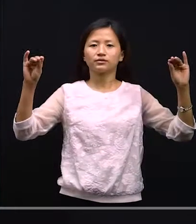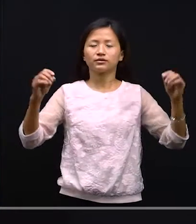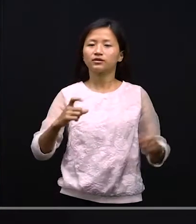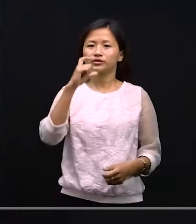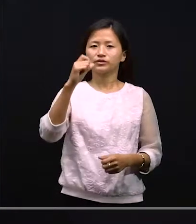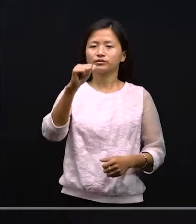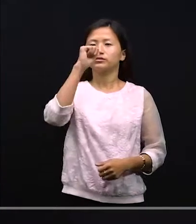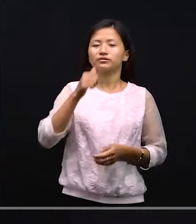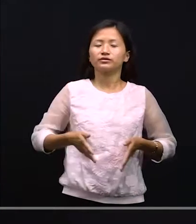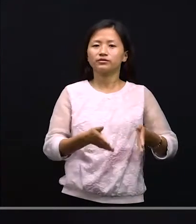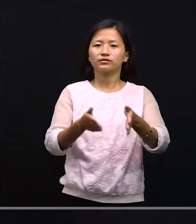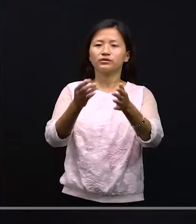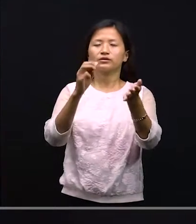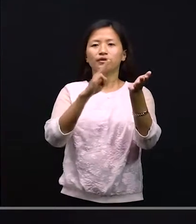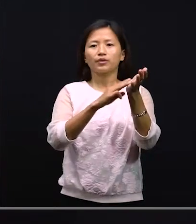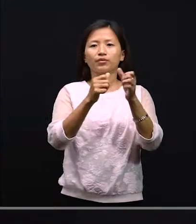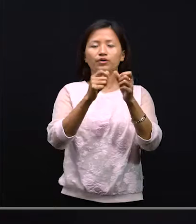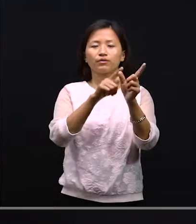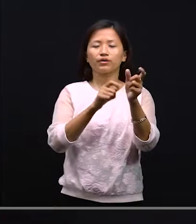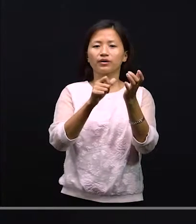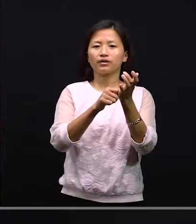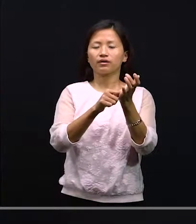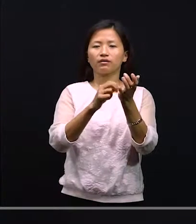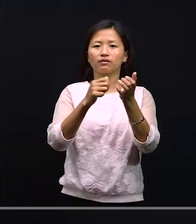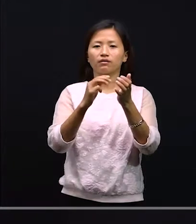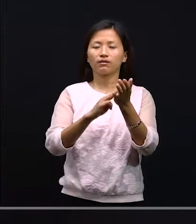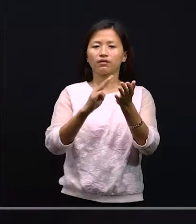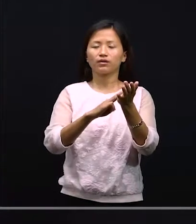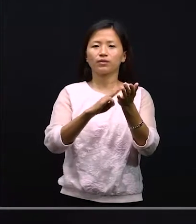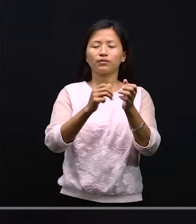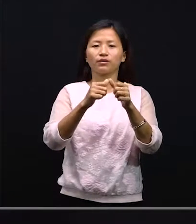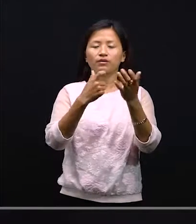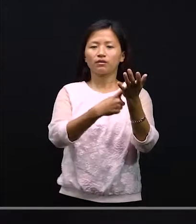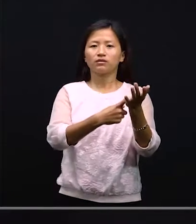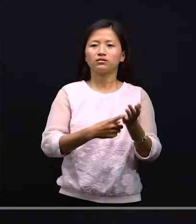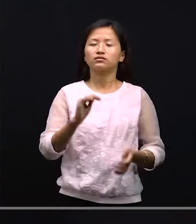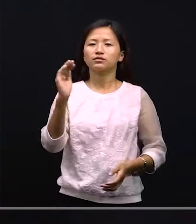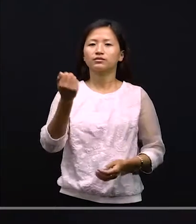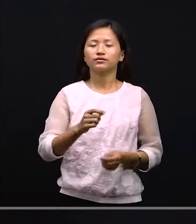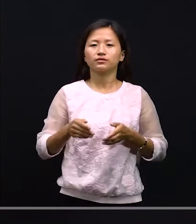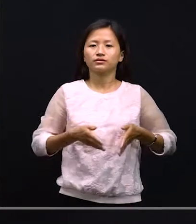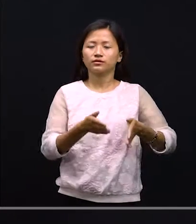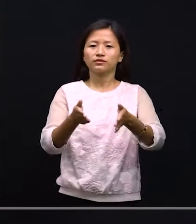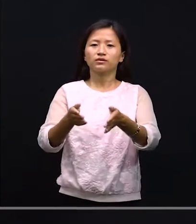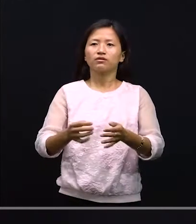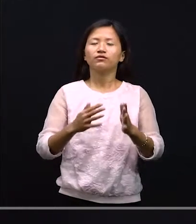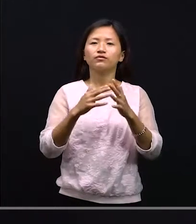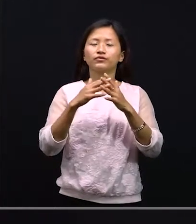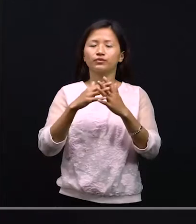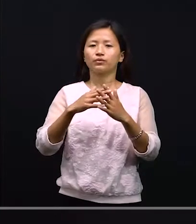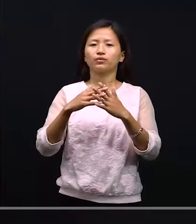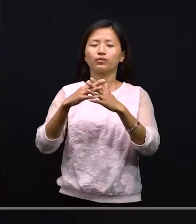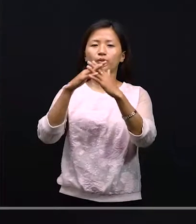Chinwin river towards the Myanmar. Why these two? Because some of the rivers are towards the west